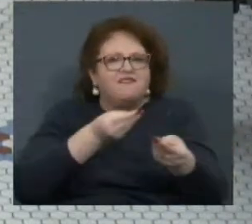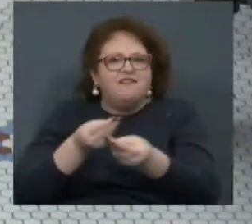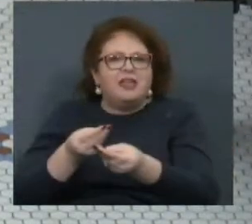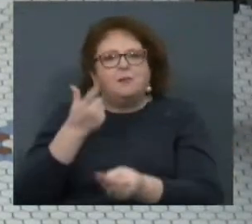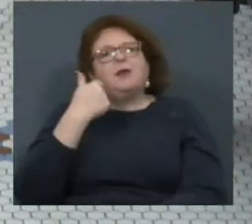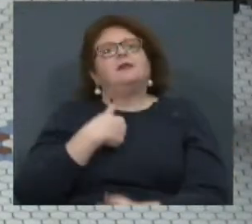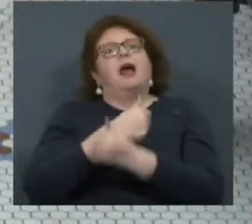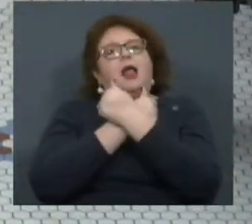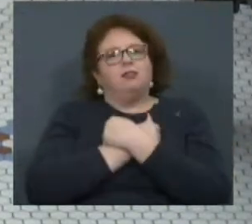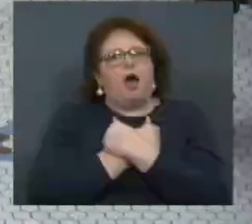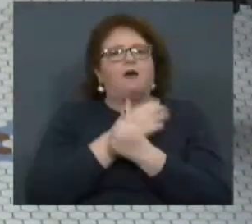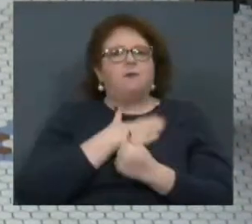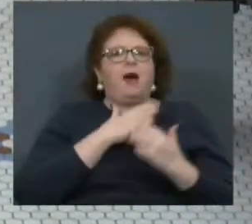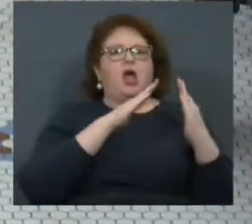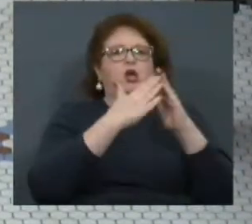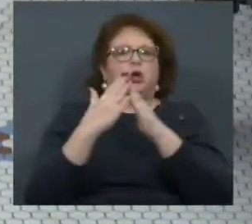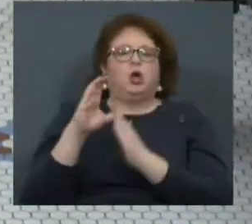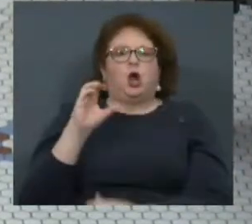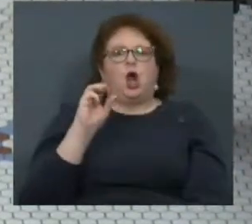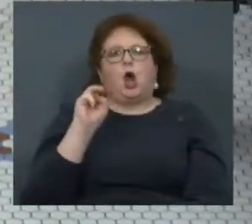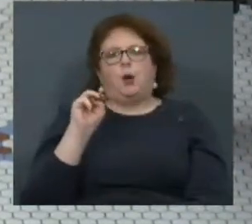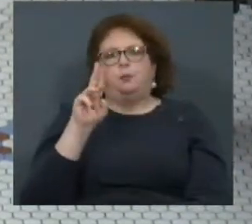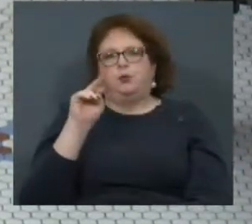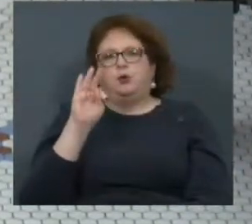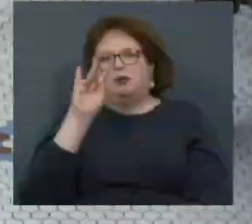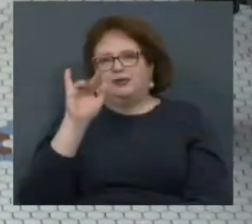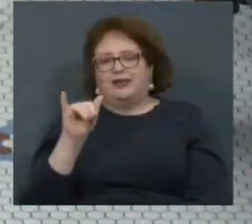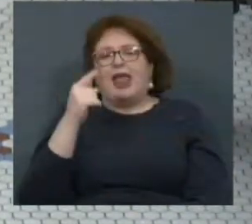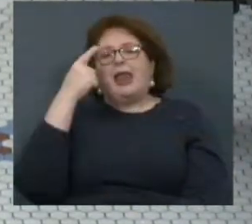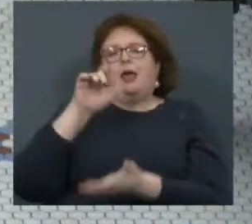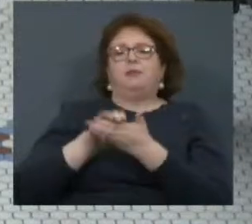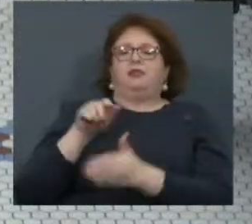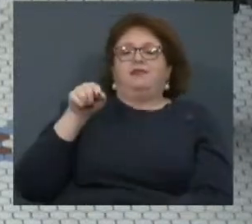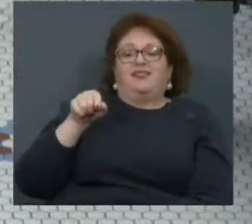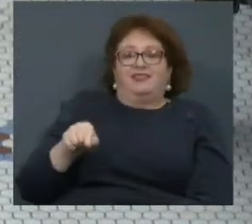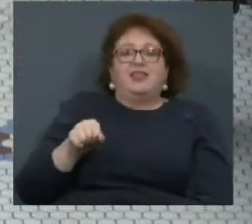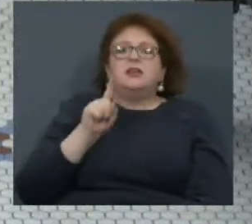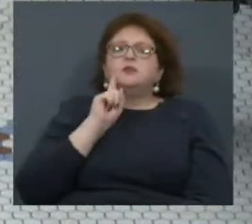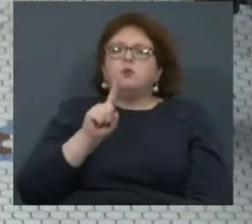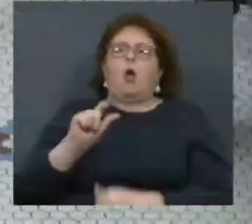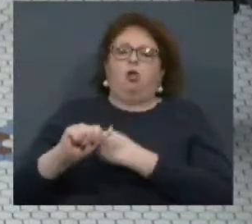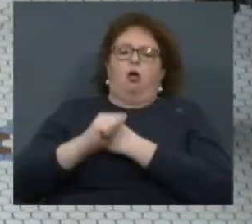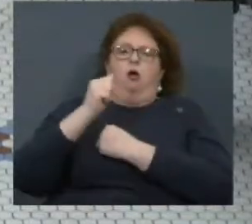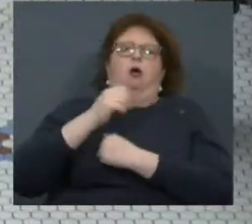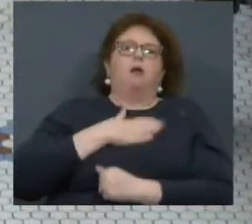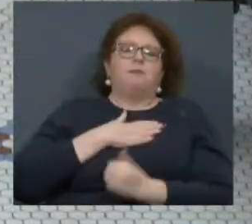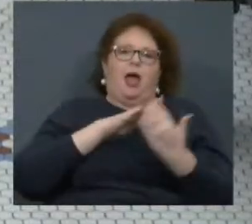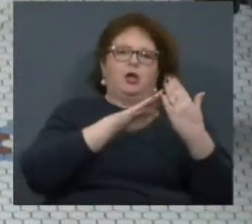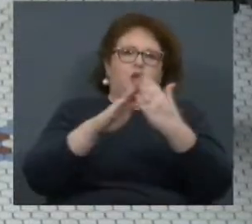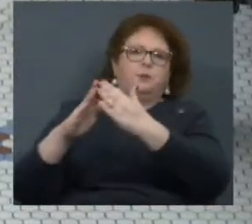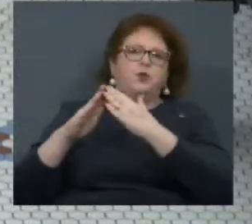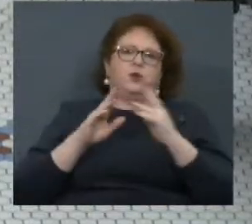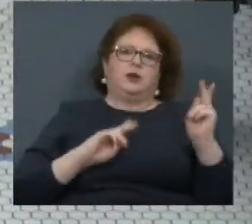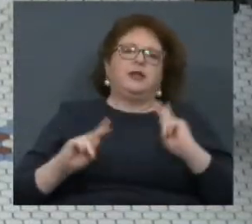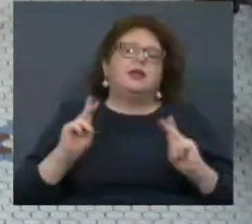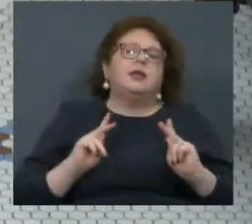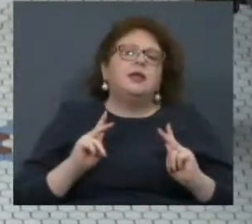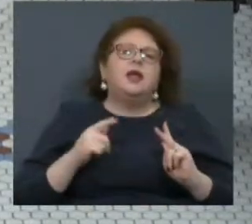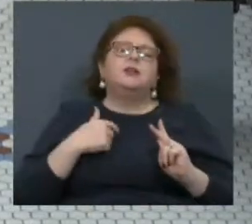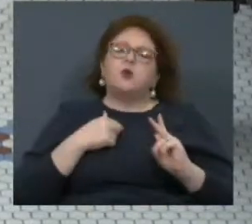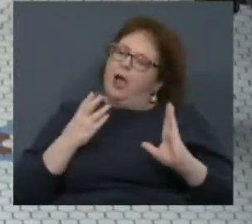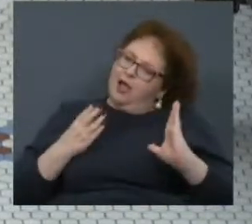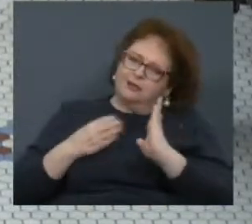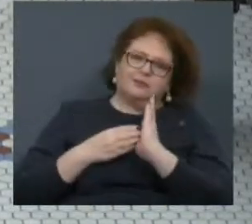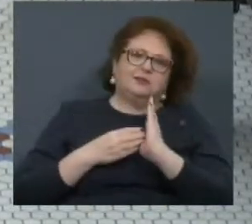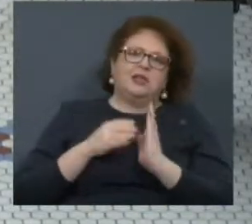And this, I believe, truly would cause more harm to my community. So I'm speaking in opposition of it. And just some of the, if you don't know